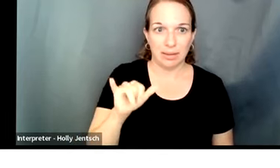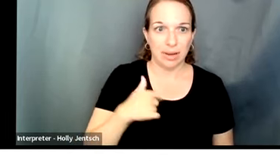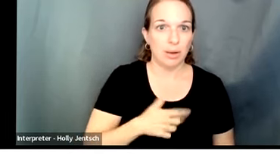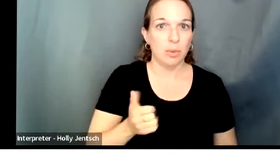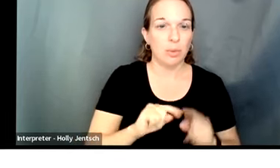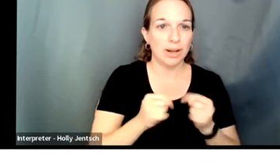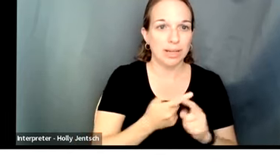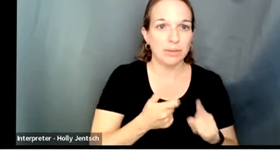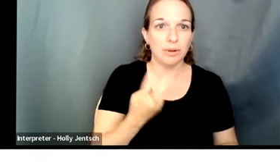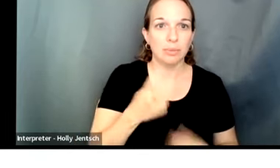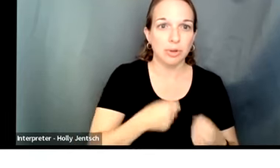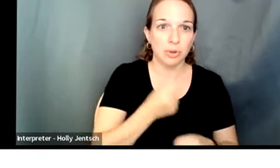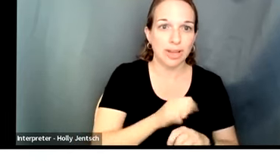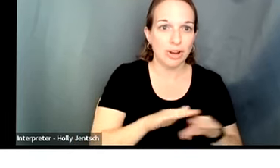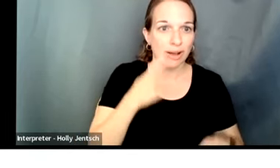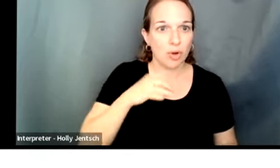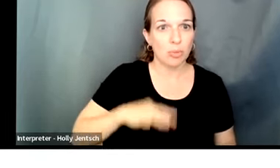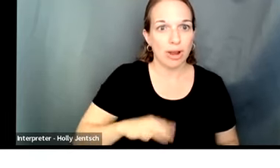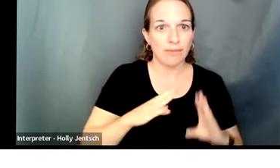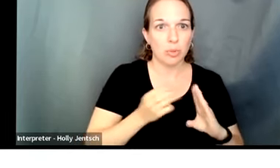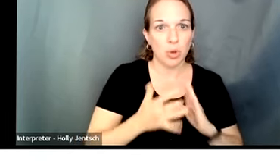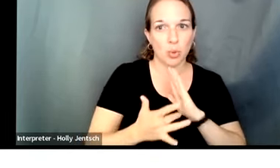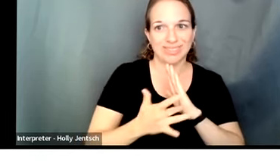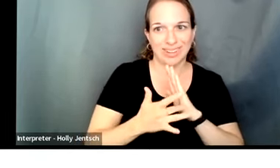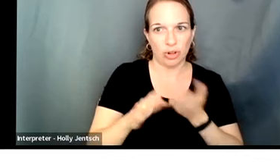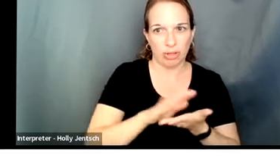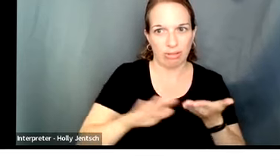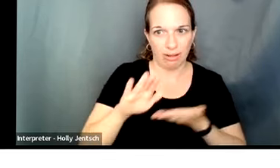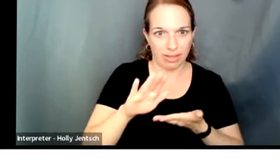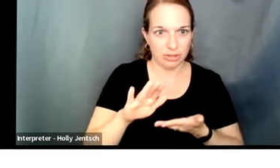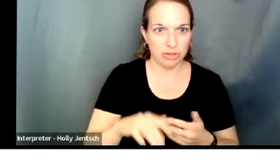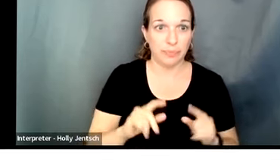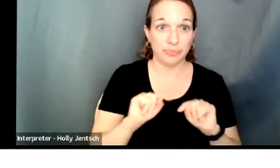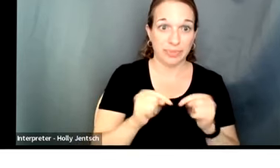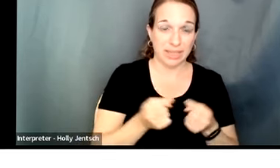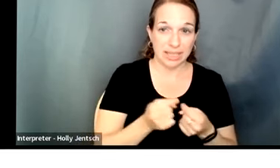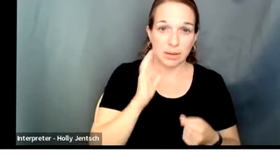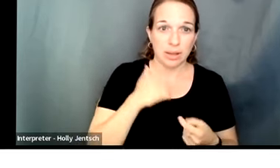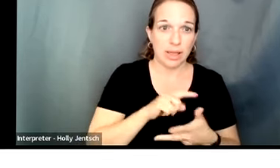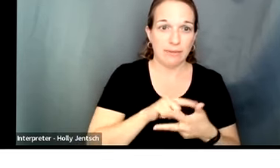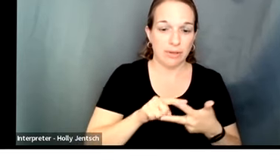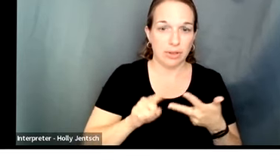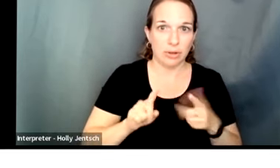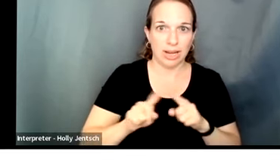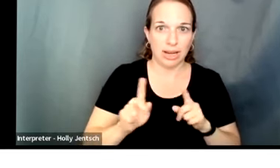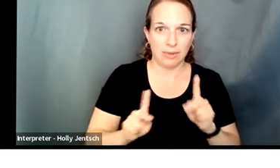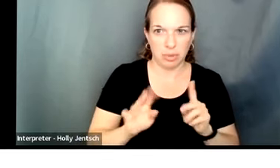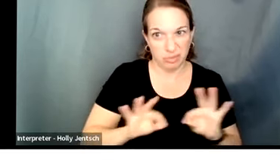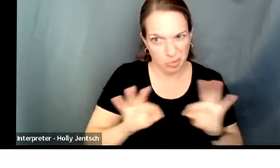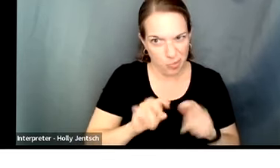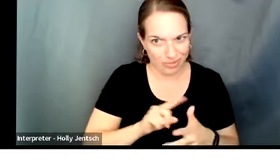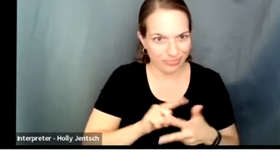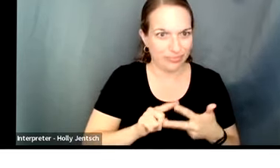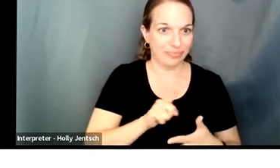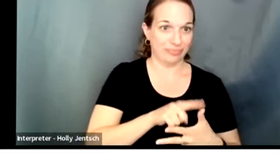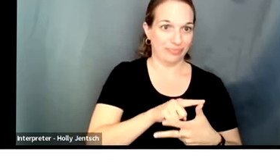nonprofit, community, or technical colleges. And the team is made up of 3 different important people. First off, the